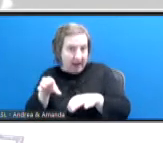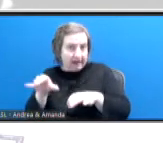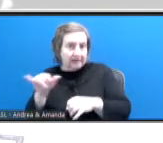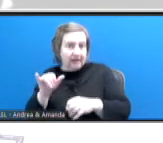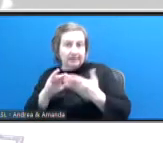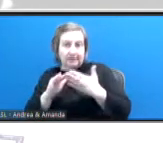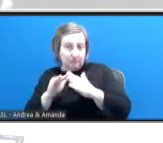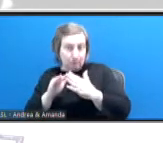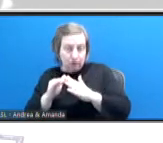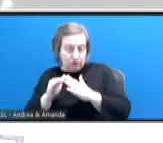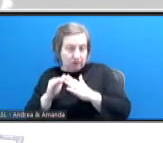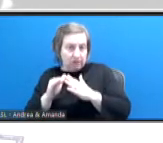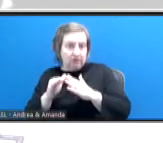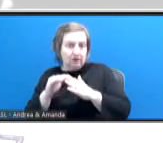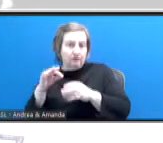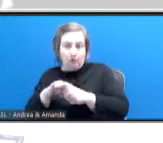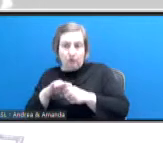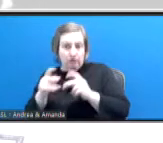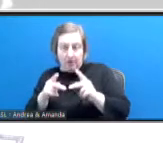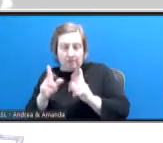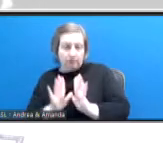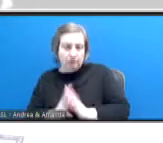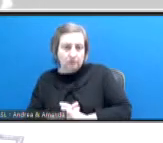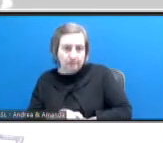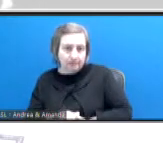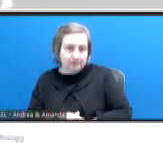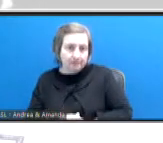community voting members.